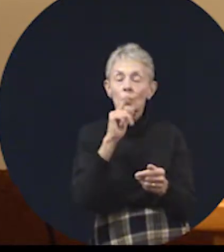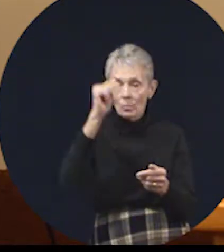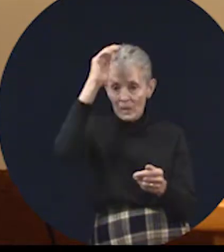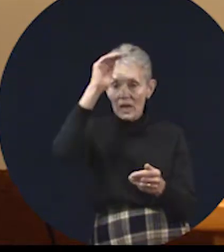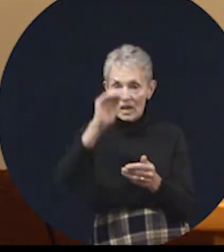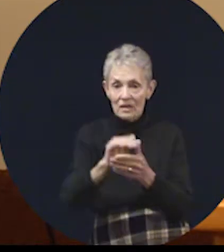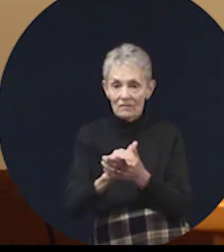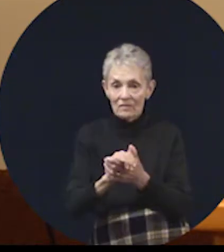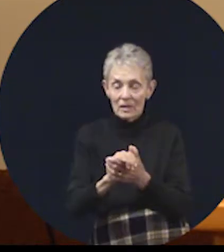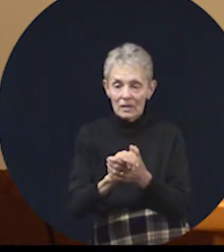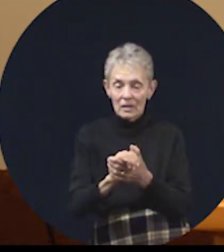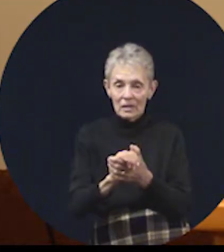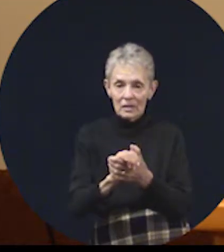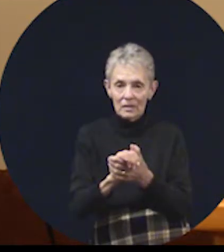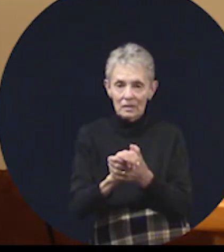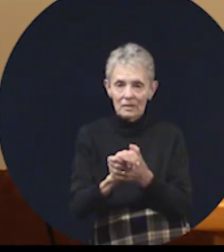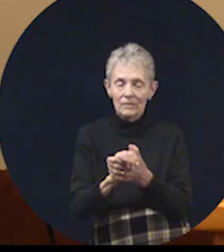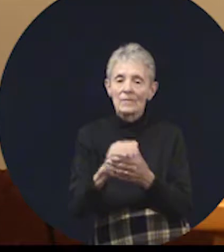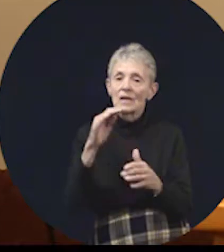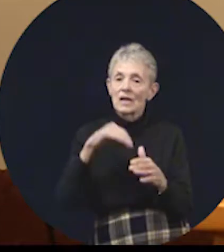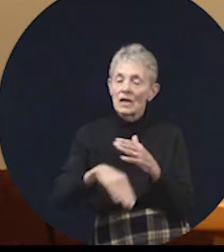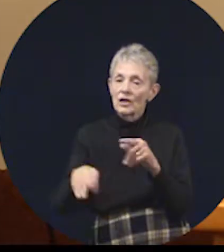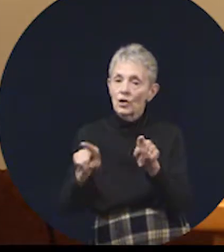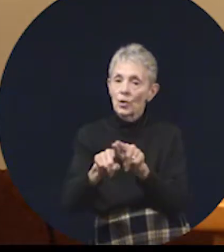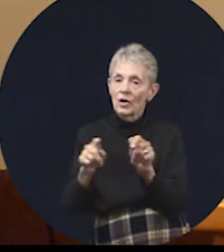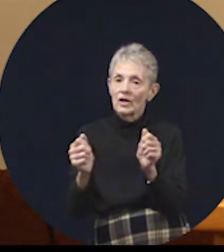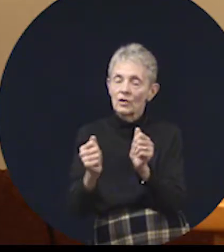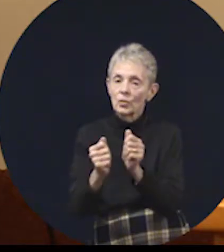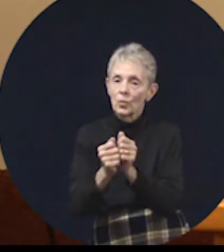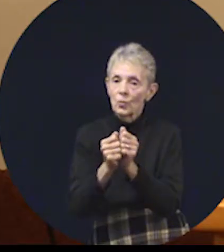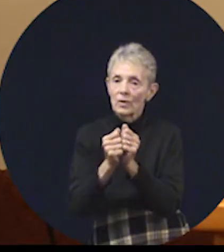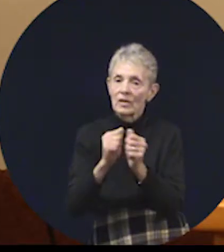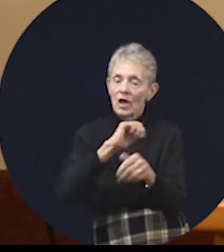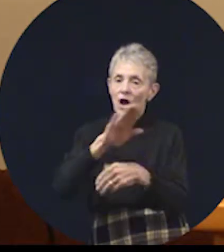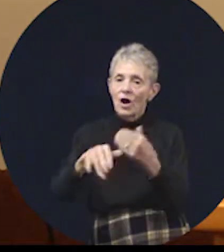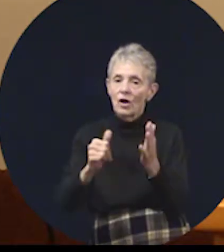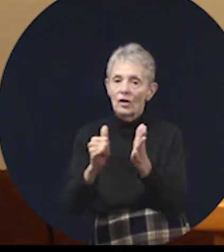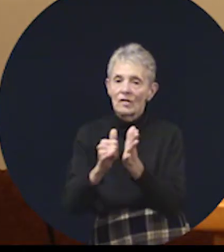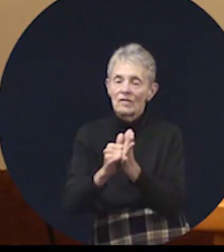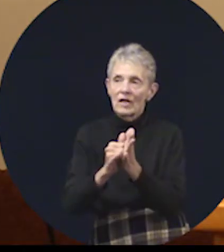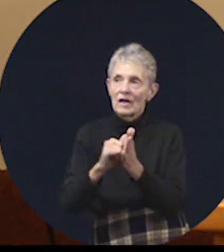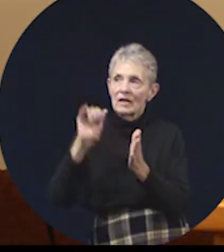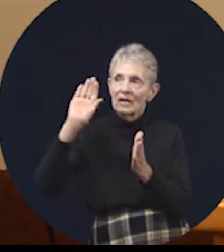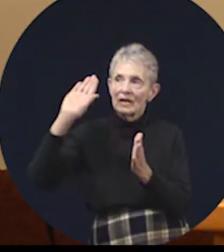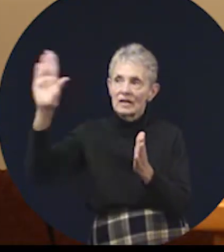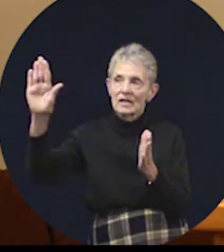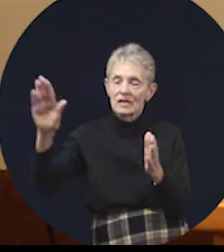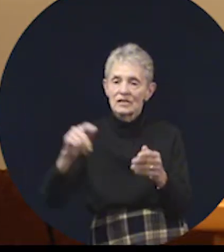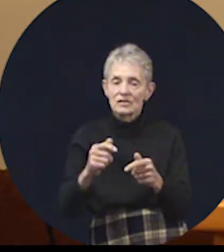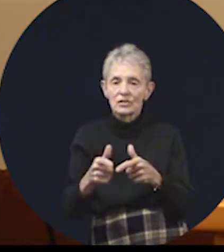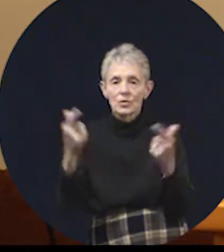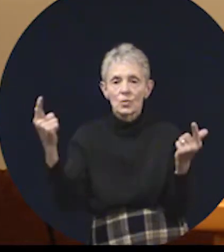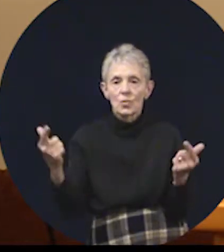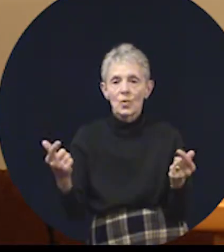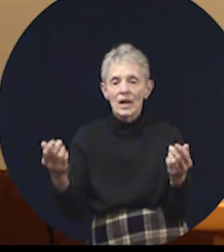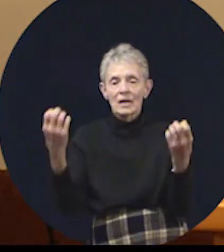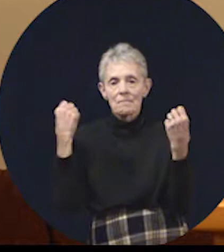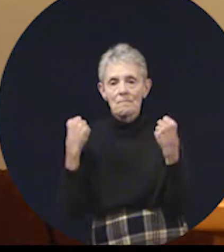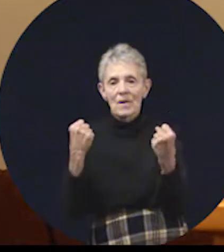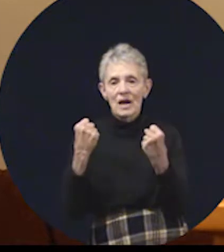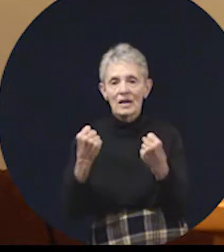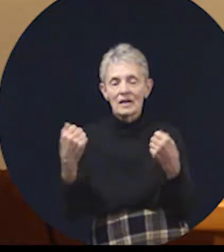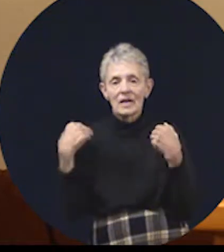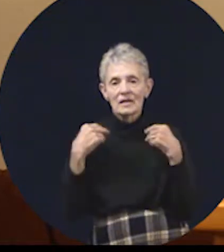believe? In accord with the exercise of His great might, which He